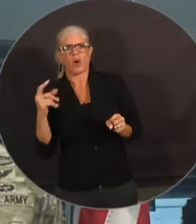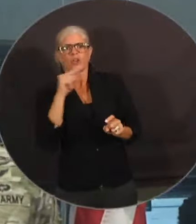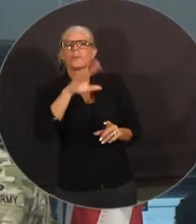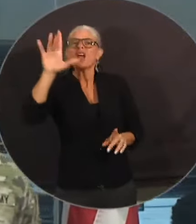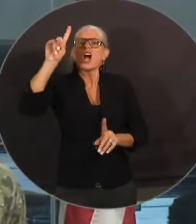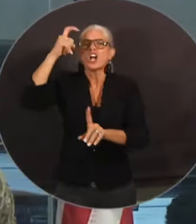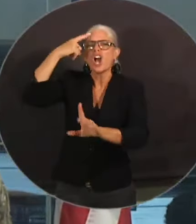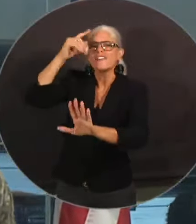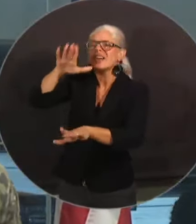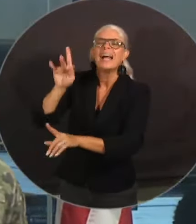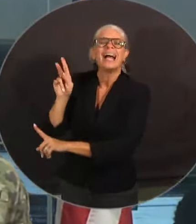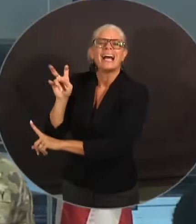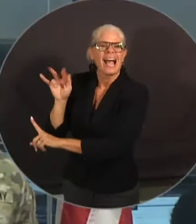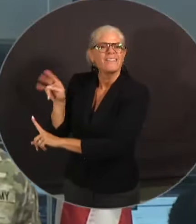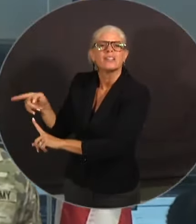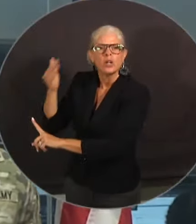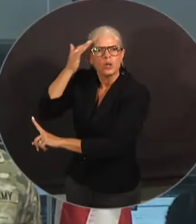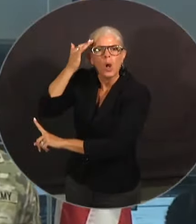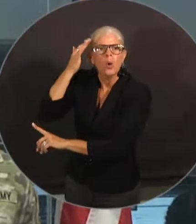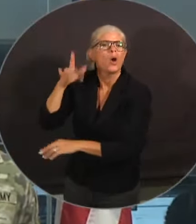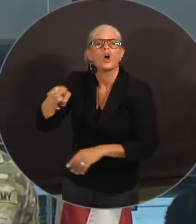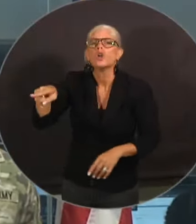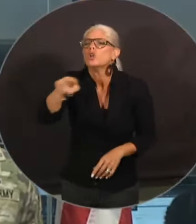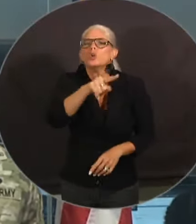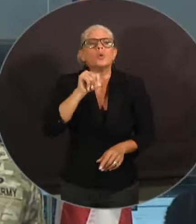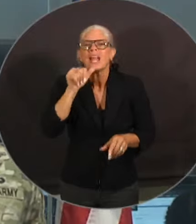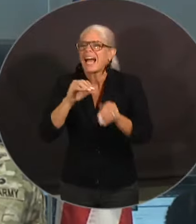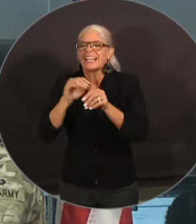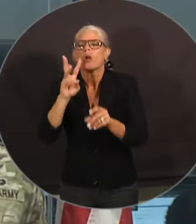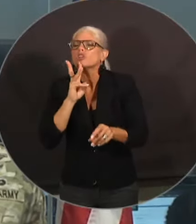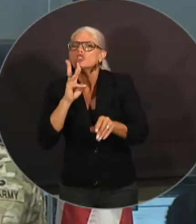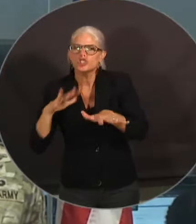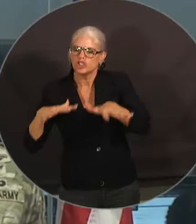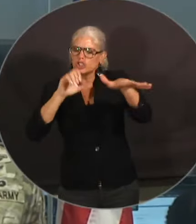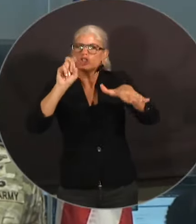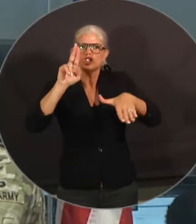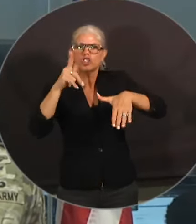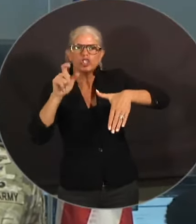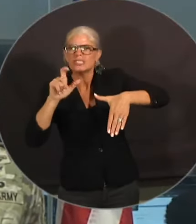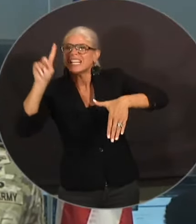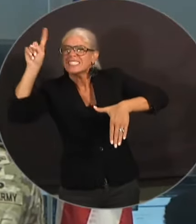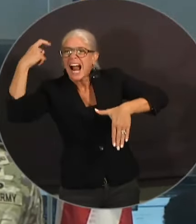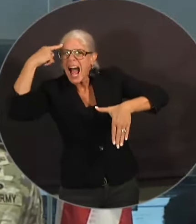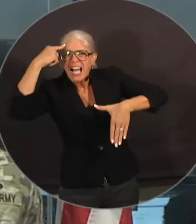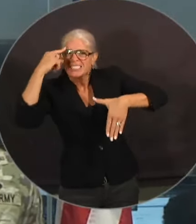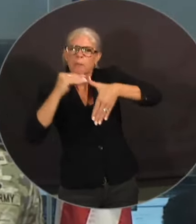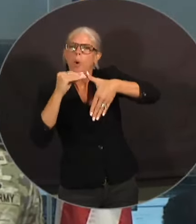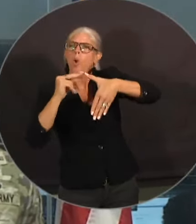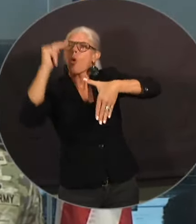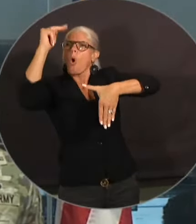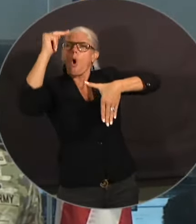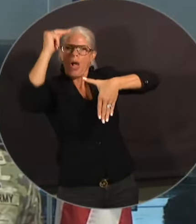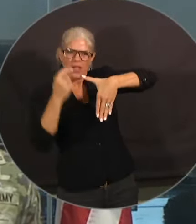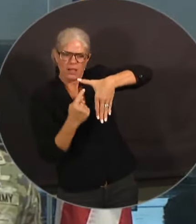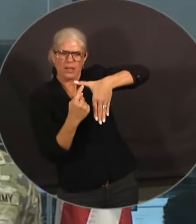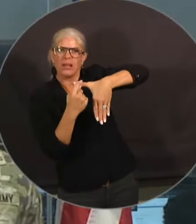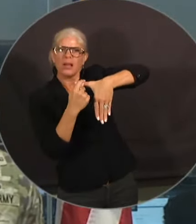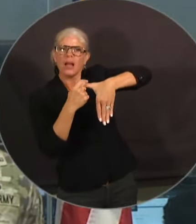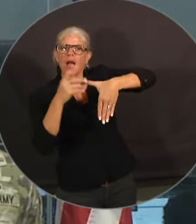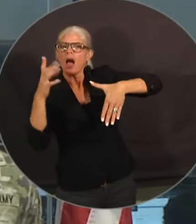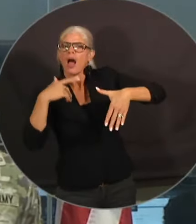right, you're not in a surge situation when you're talking about Leon, but, and so you don't want to tell people, hey, just